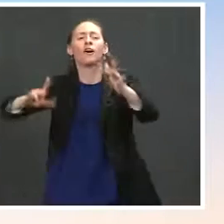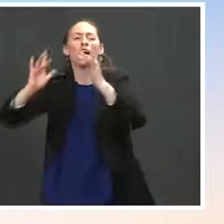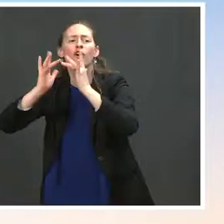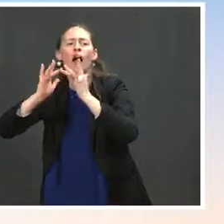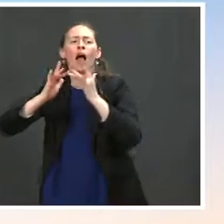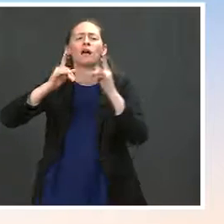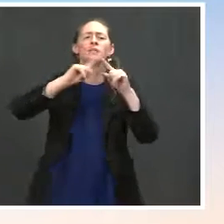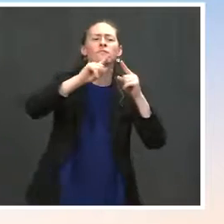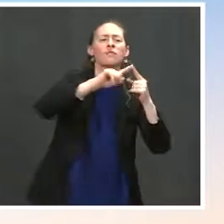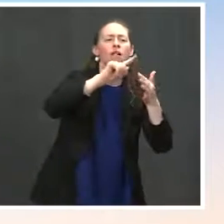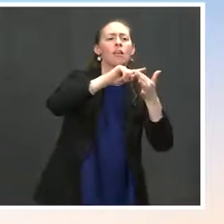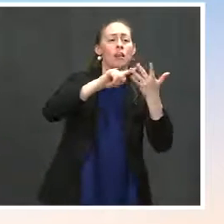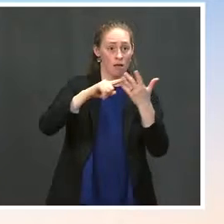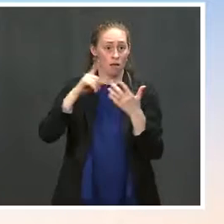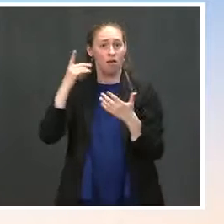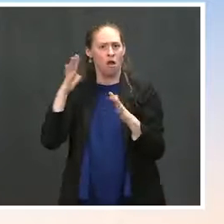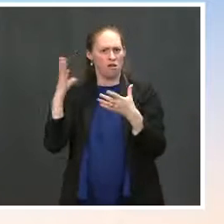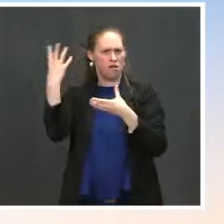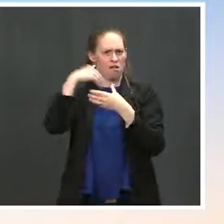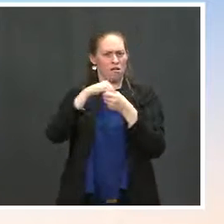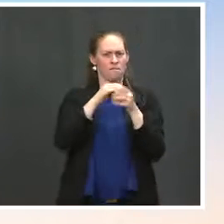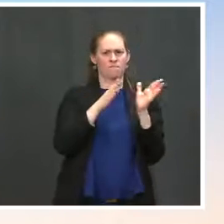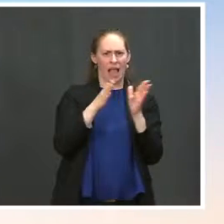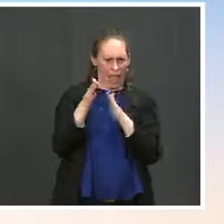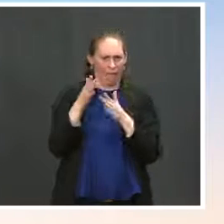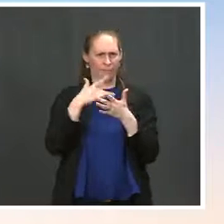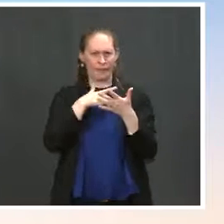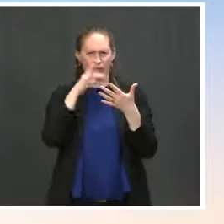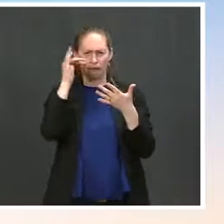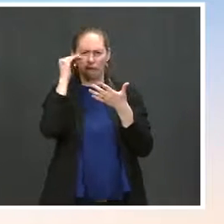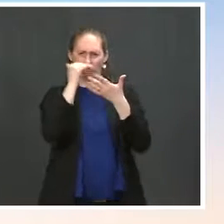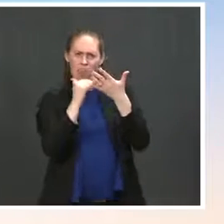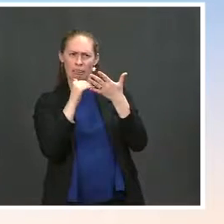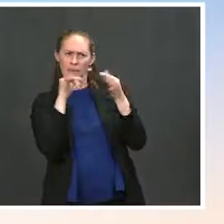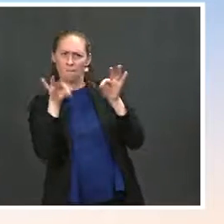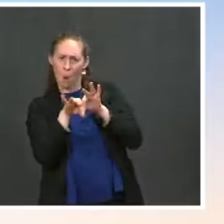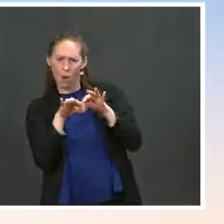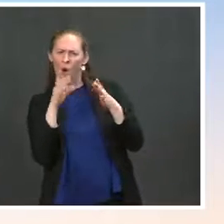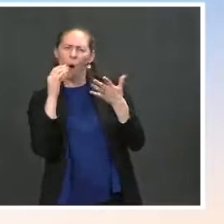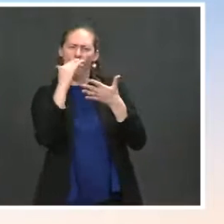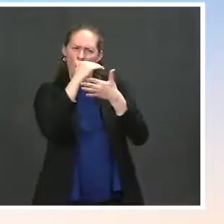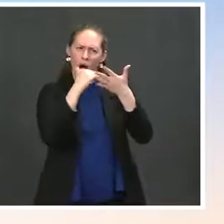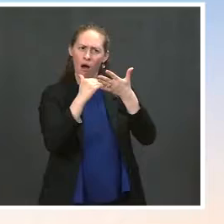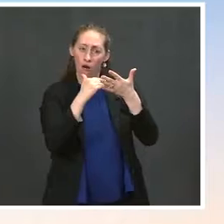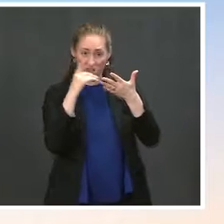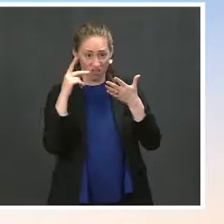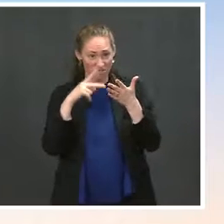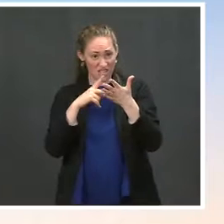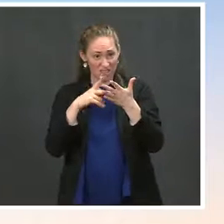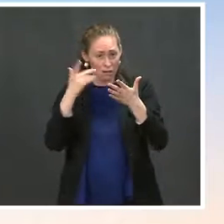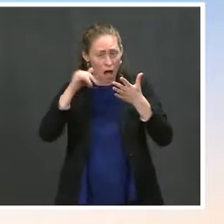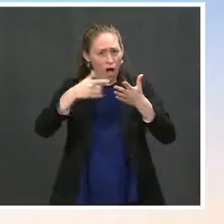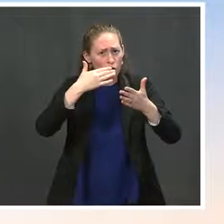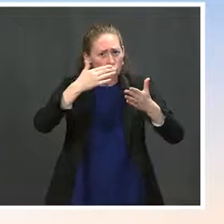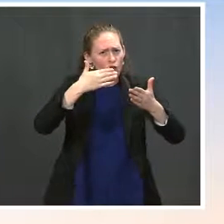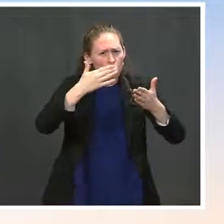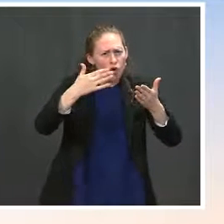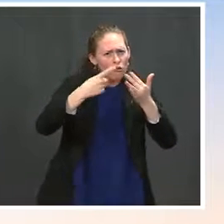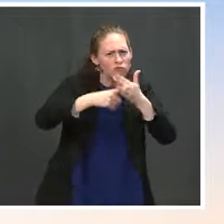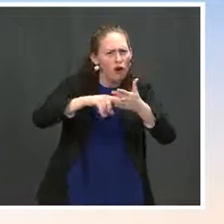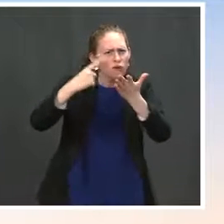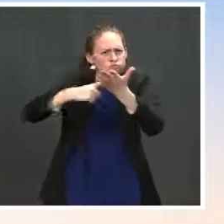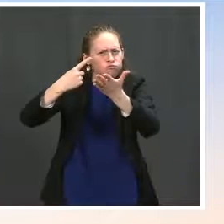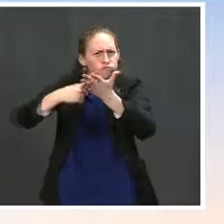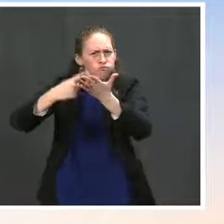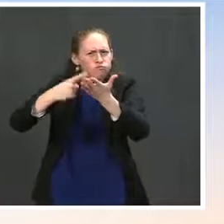president wants in his plan, but it's smaller. Any reaction to the plan, and do you guys see it as a legitimate starting point for a conversation? We do.